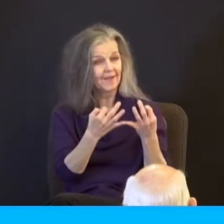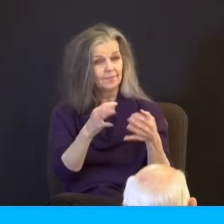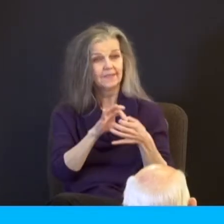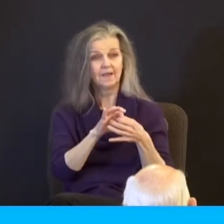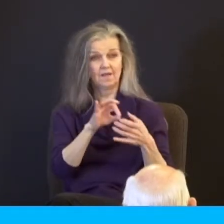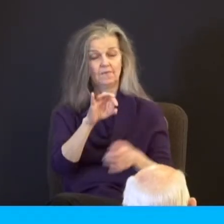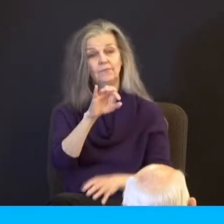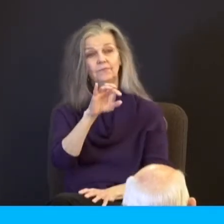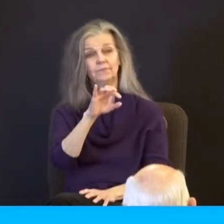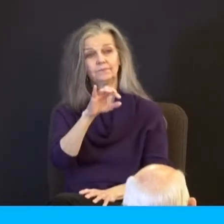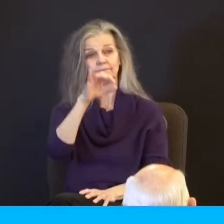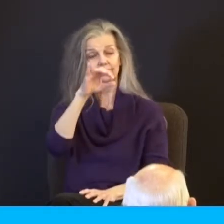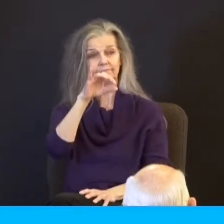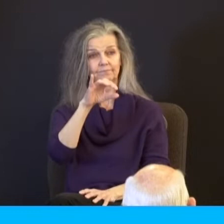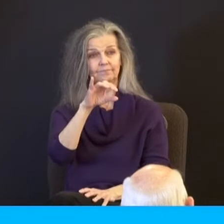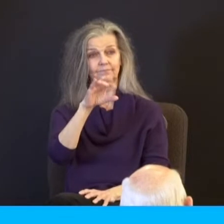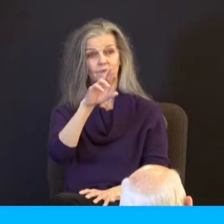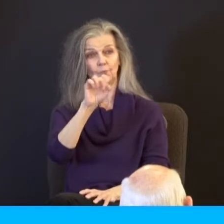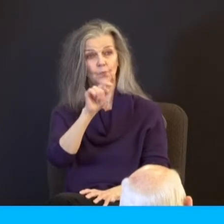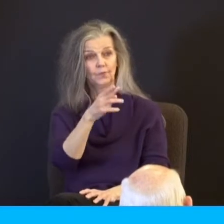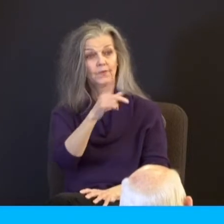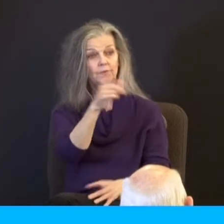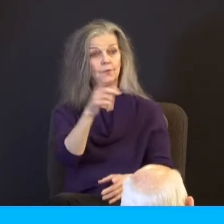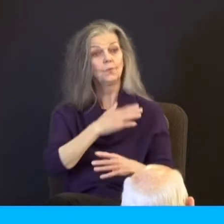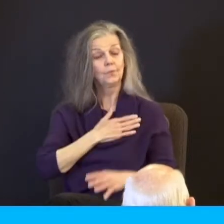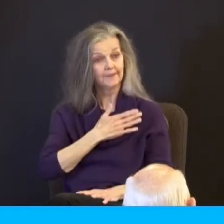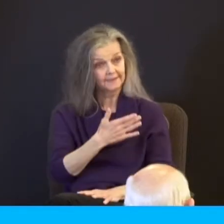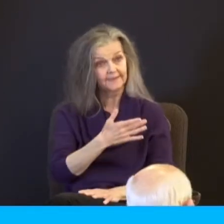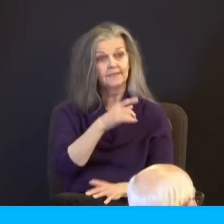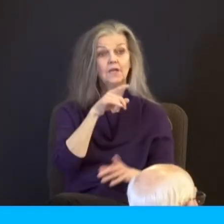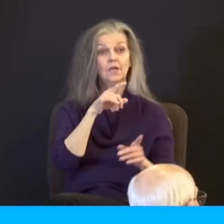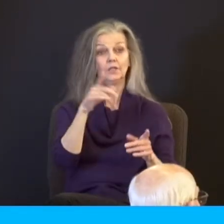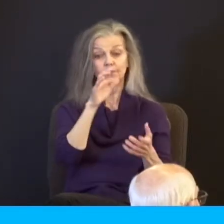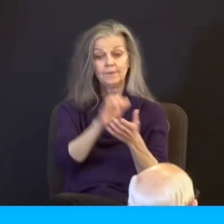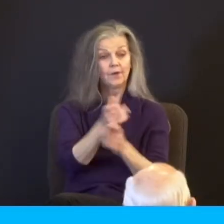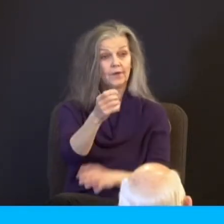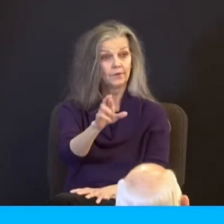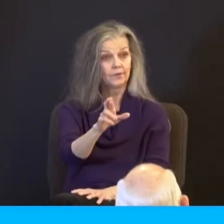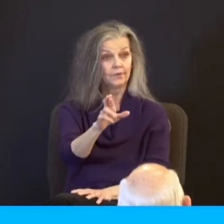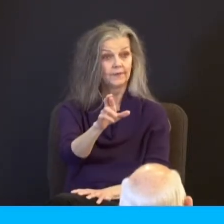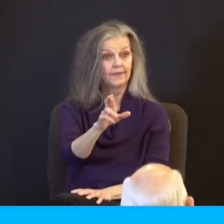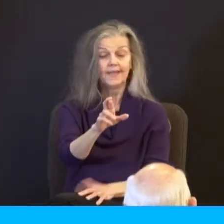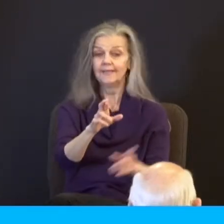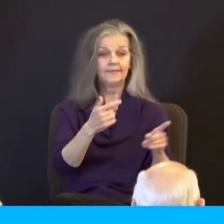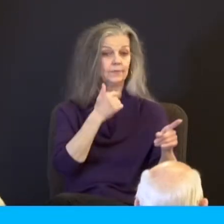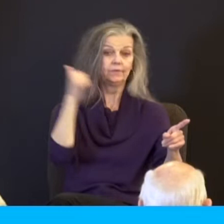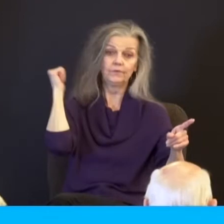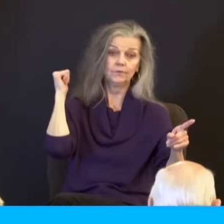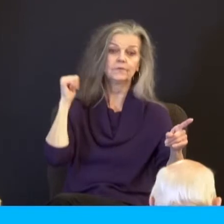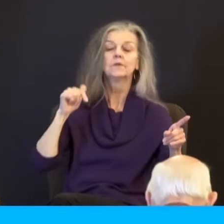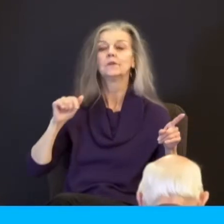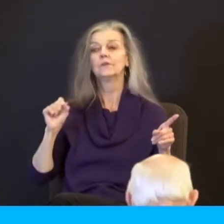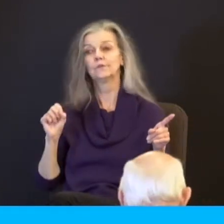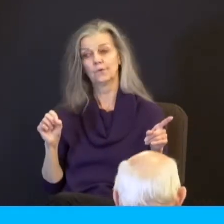spitting. His shoe. So this idea of raising up in the place of your brother so that the name